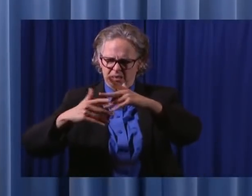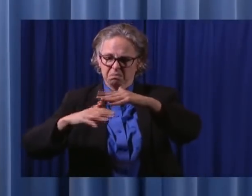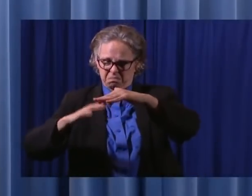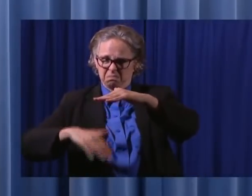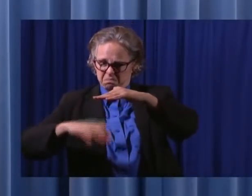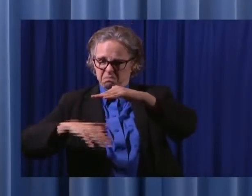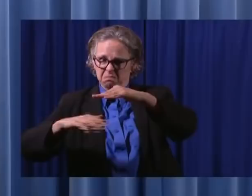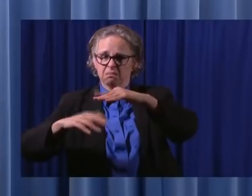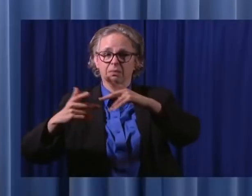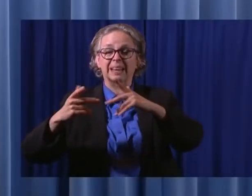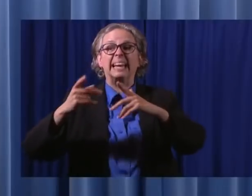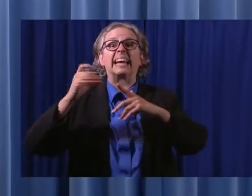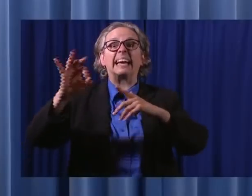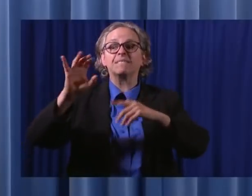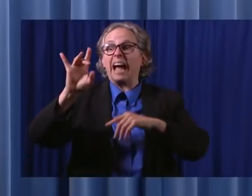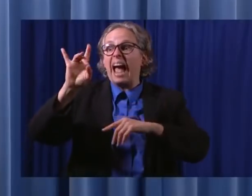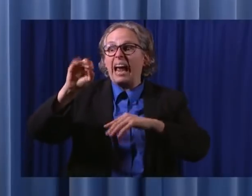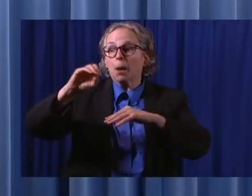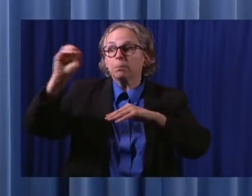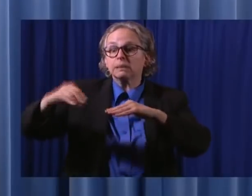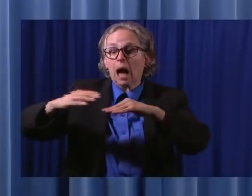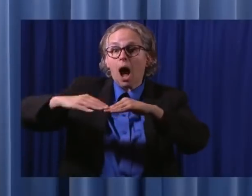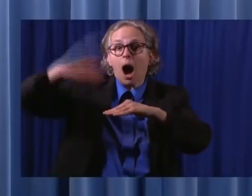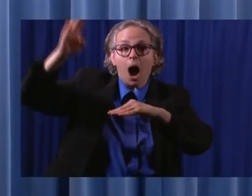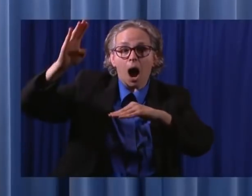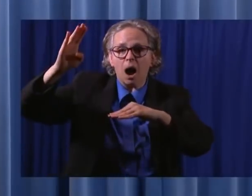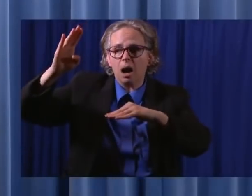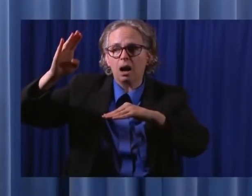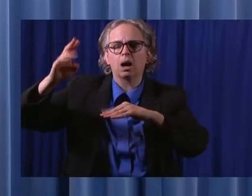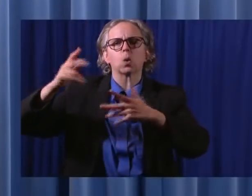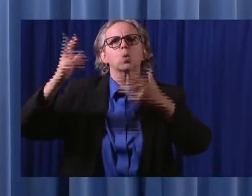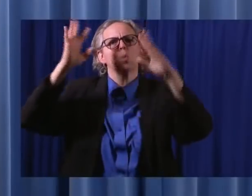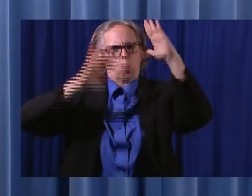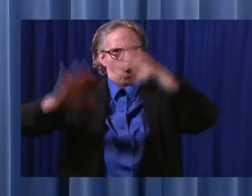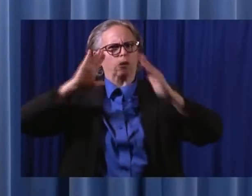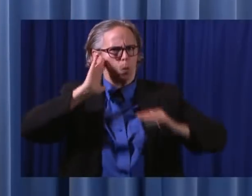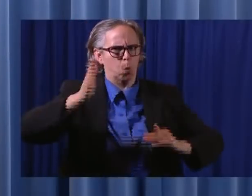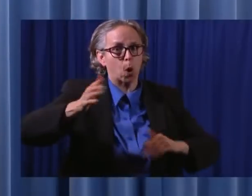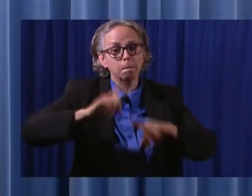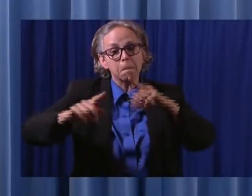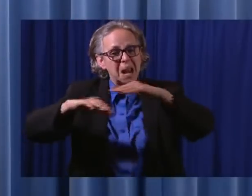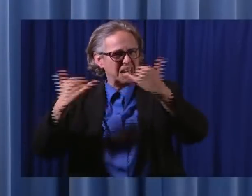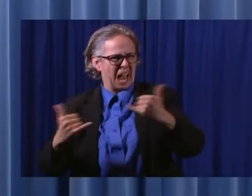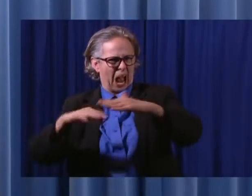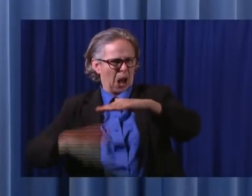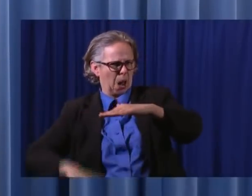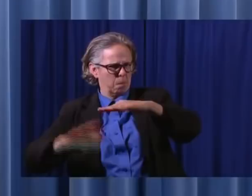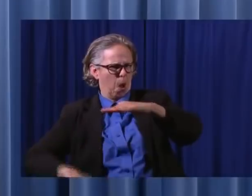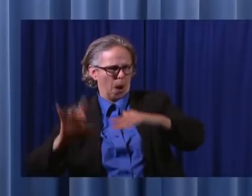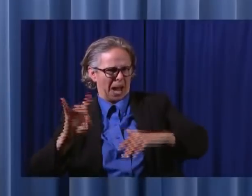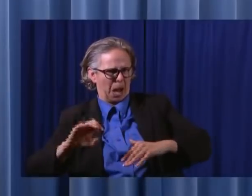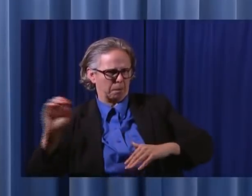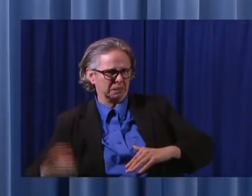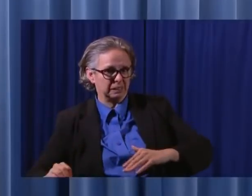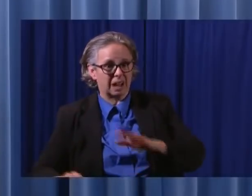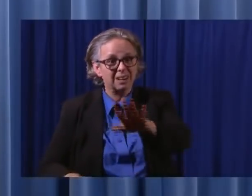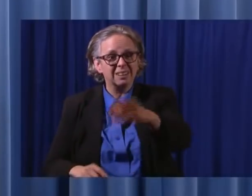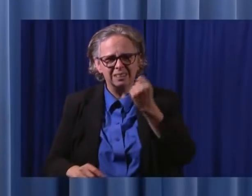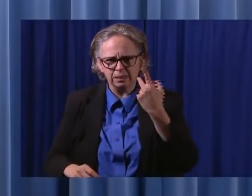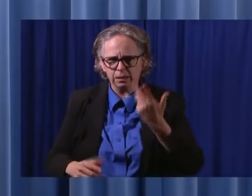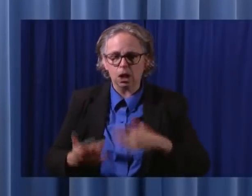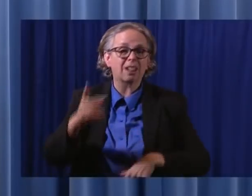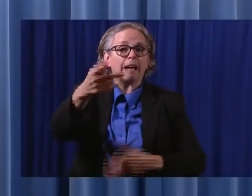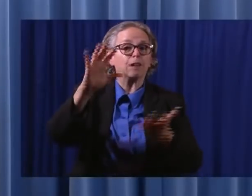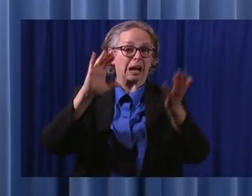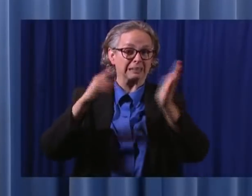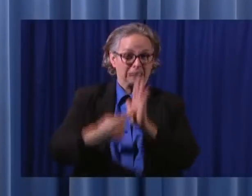beds. So we're not there. But we do know from lessons of recent history in New York City, Houston, Arizona,